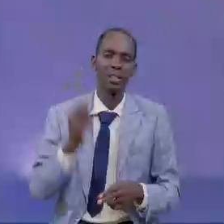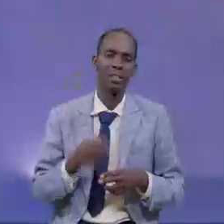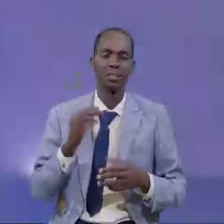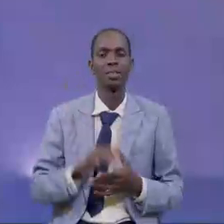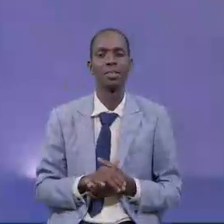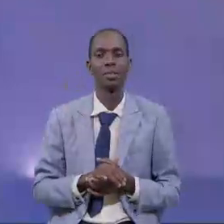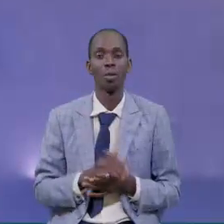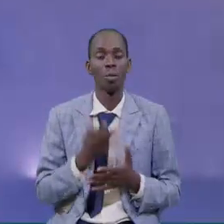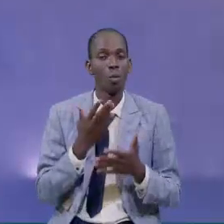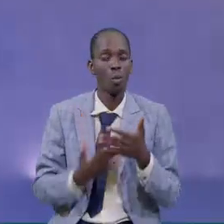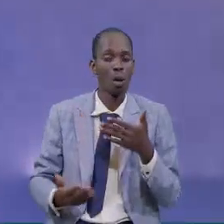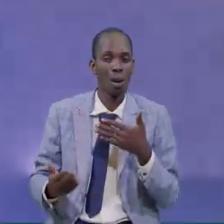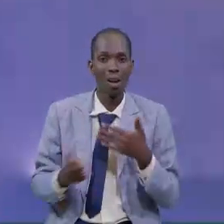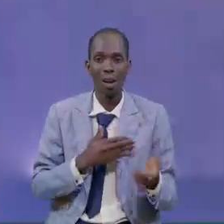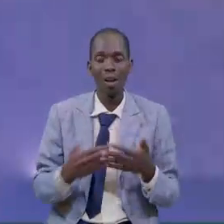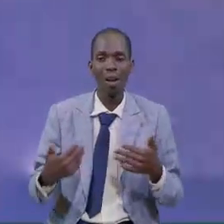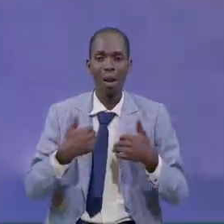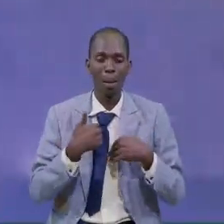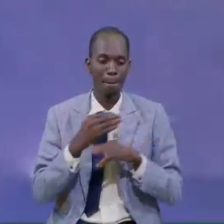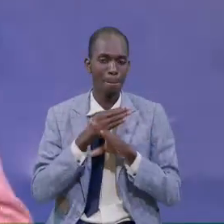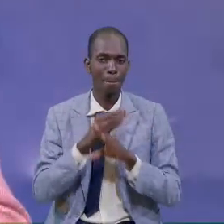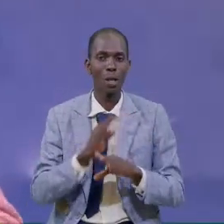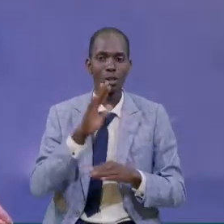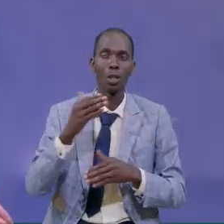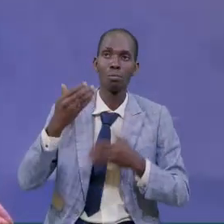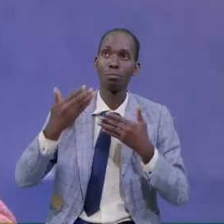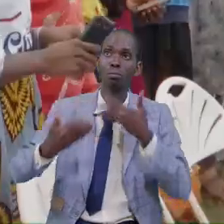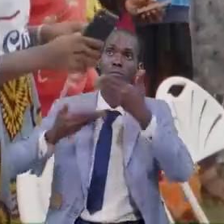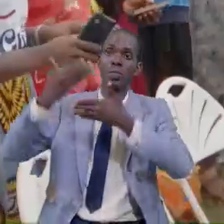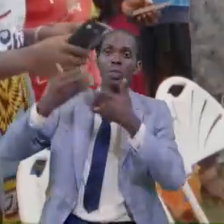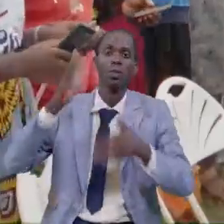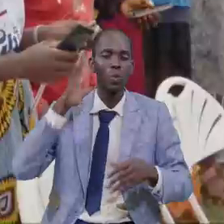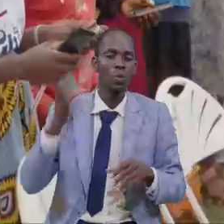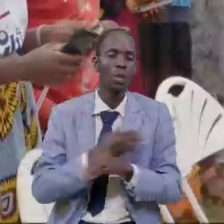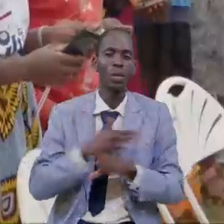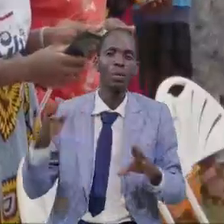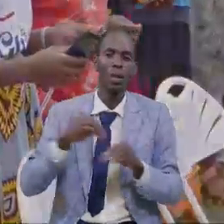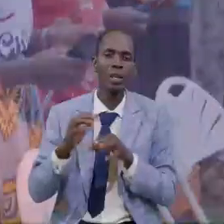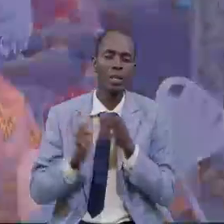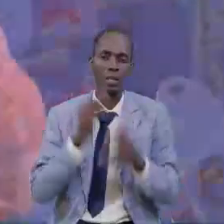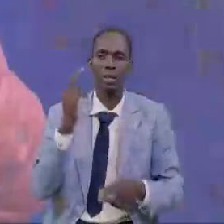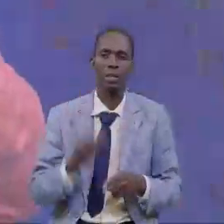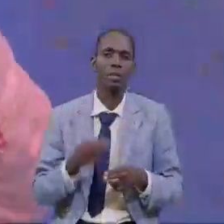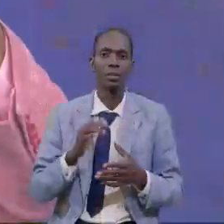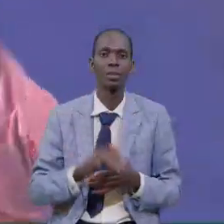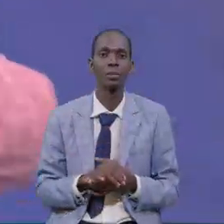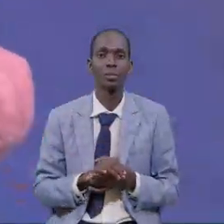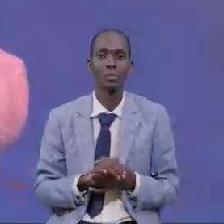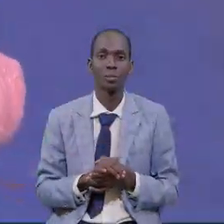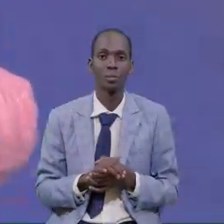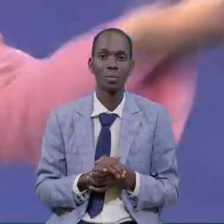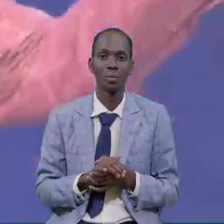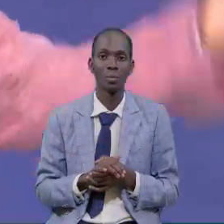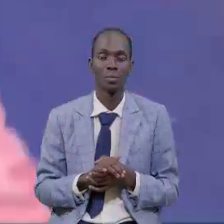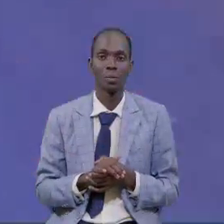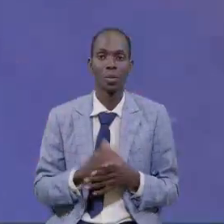Whatever has blocked your progress, we're taking it away right now. Yeah. God will change you from the inside